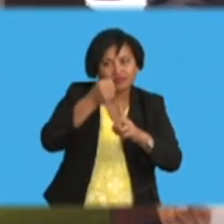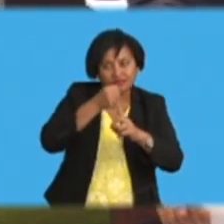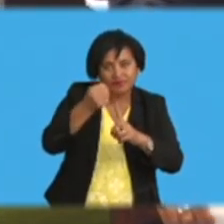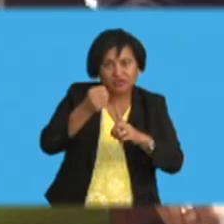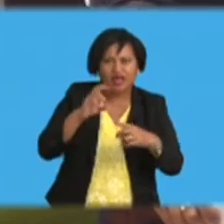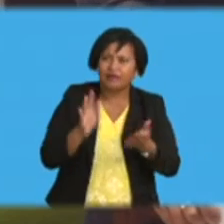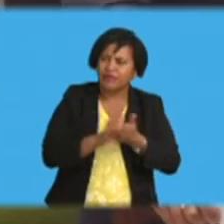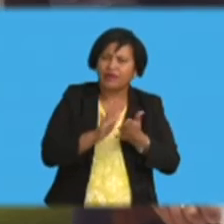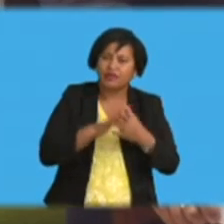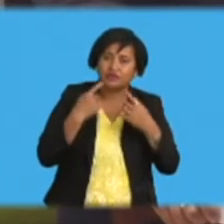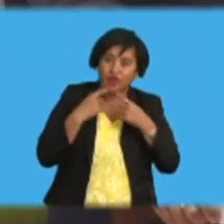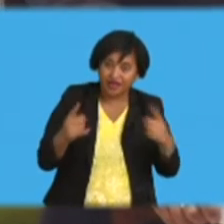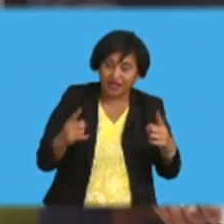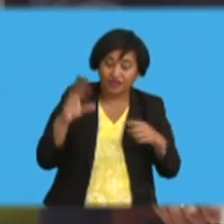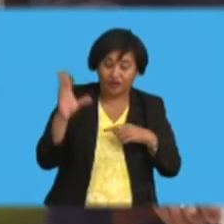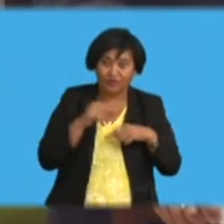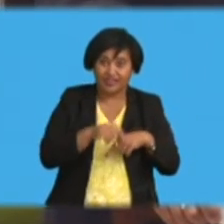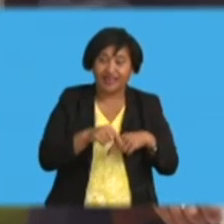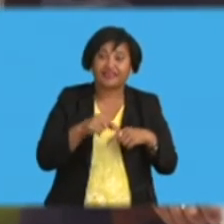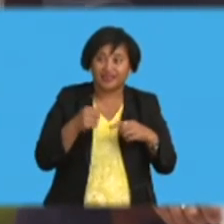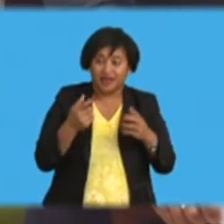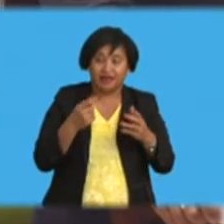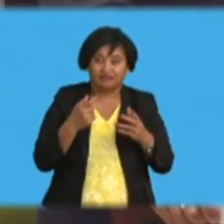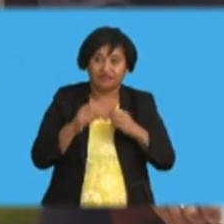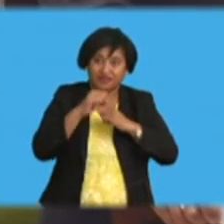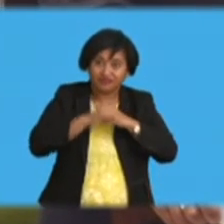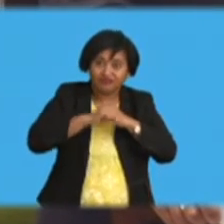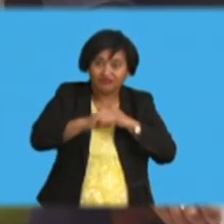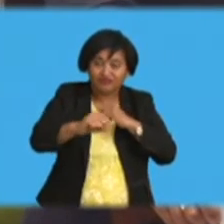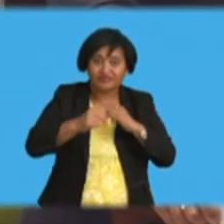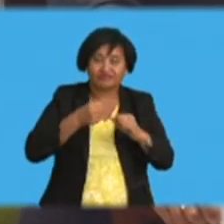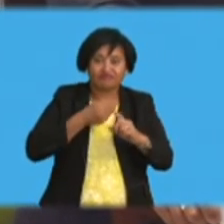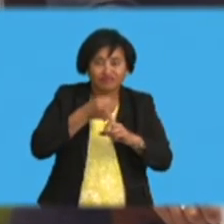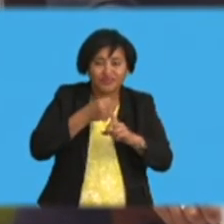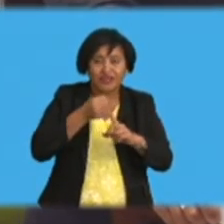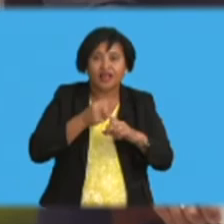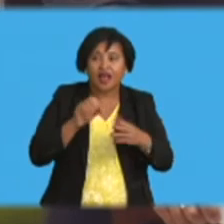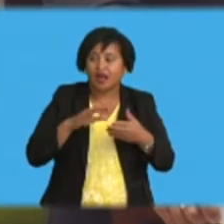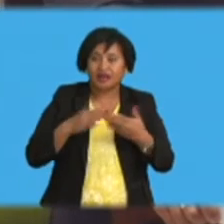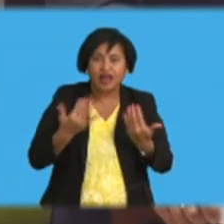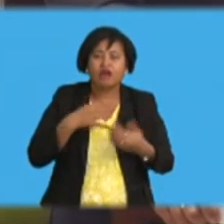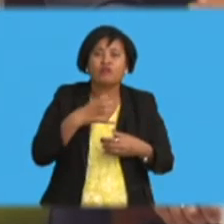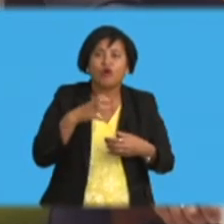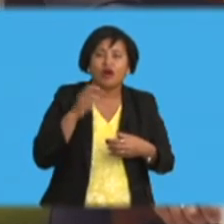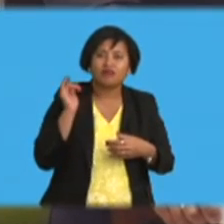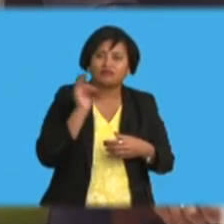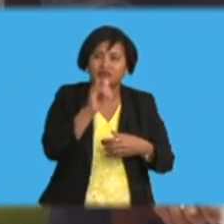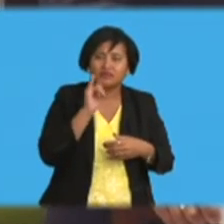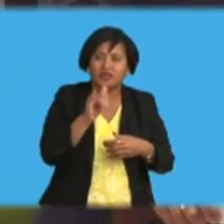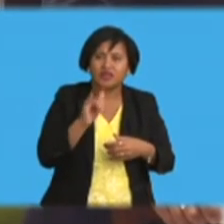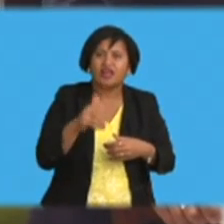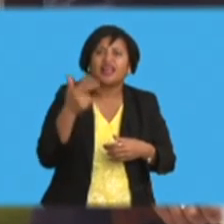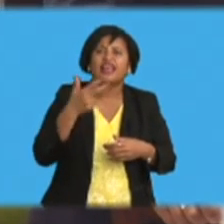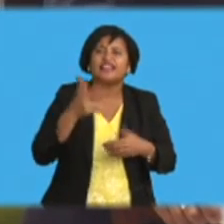announce also that as a result of that route now doing well, with the increased frequency to Singapore, that $18 million is no